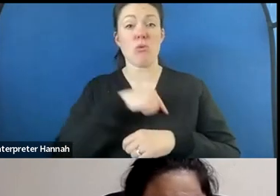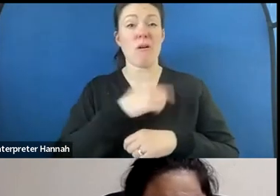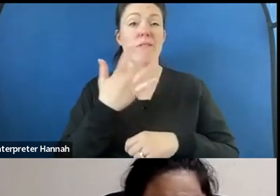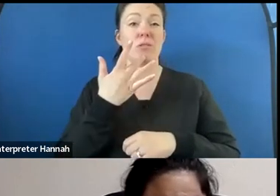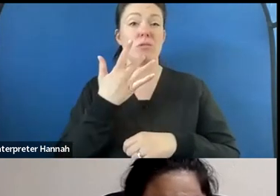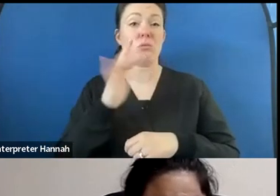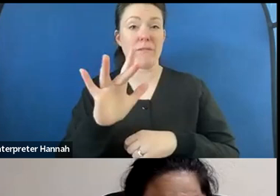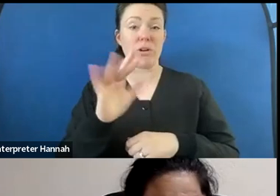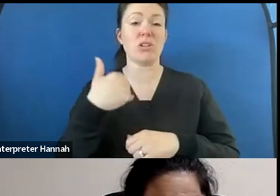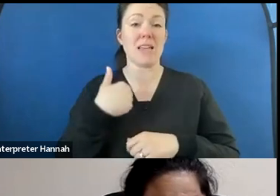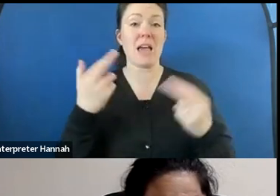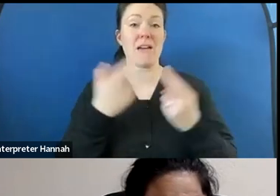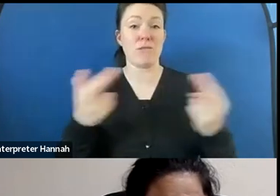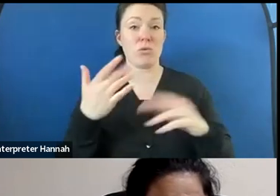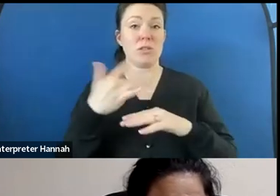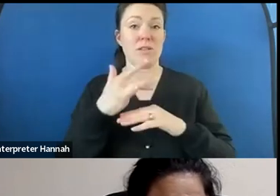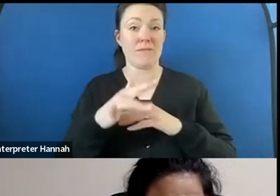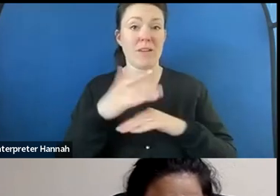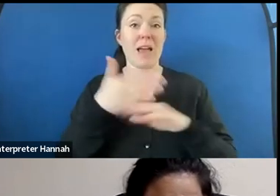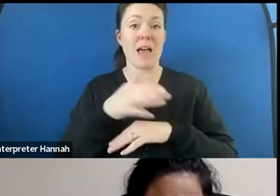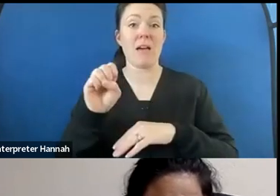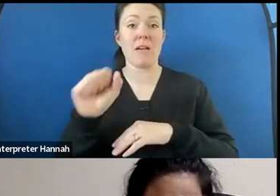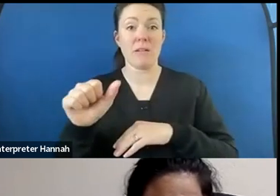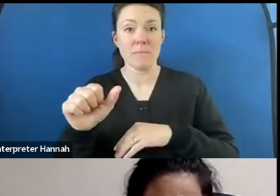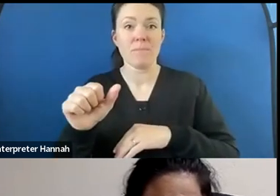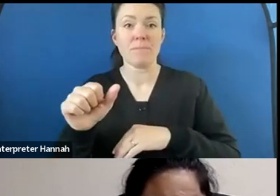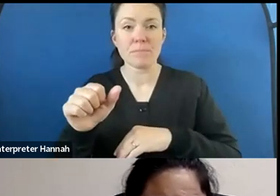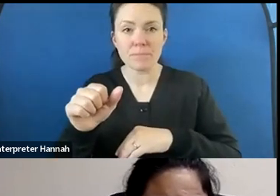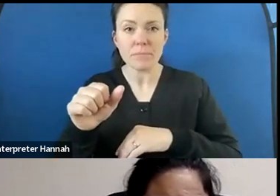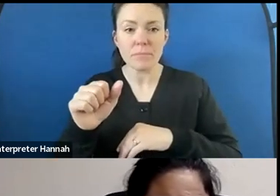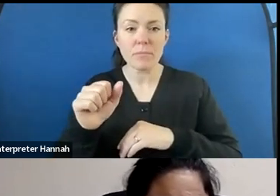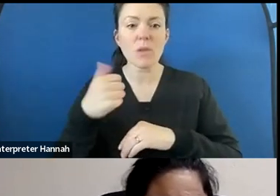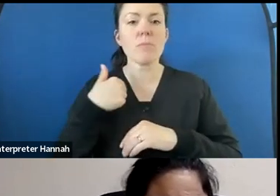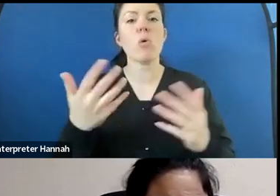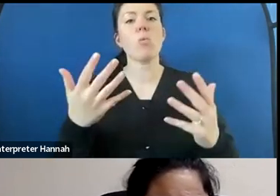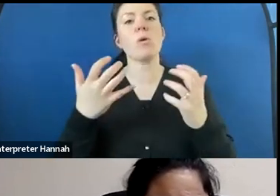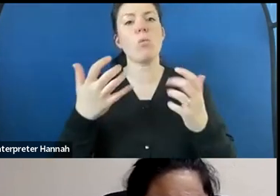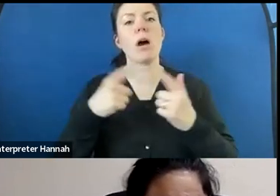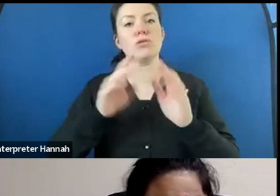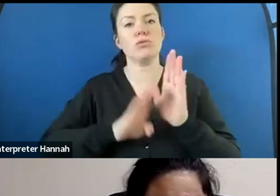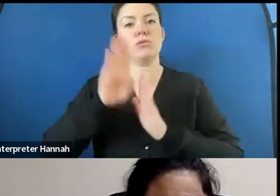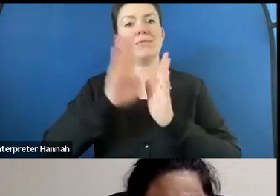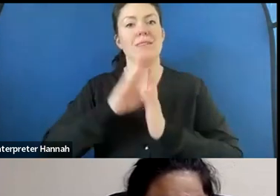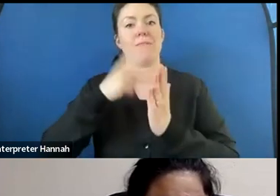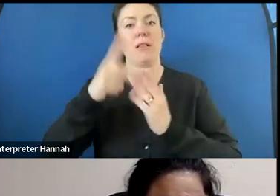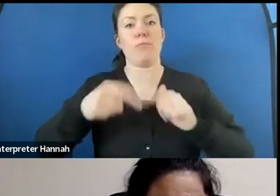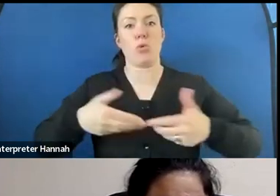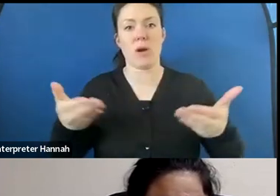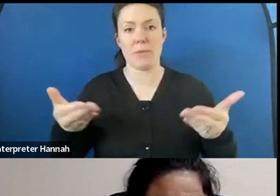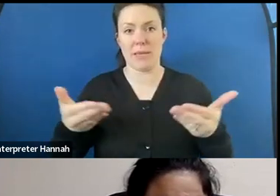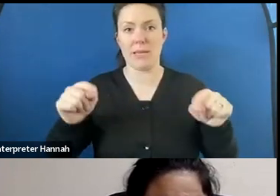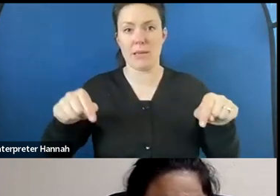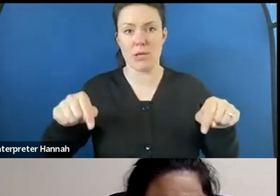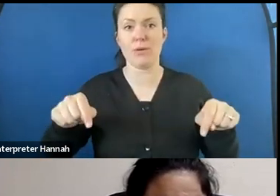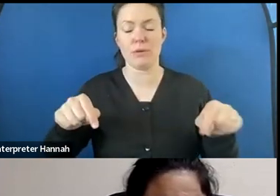the funding through the sexual assault ARPA monies, we want to build that program here.